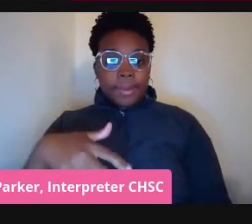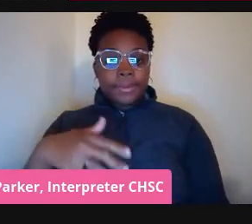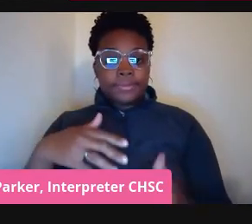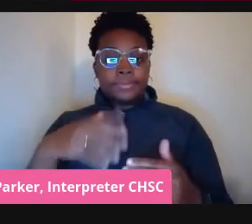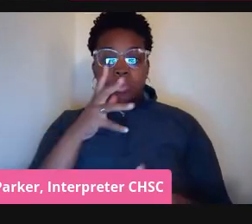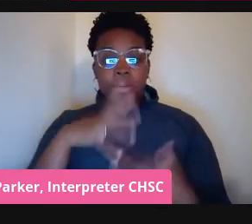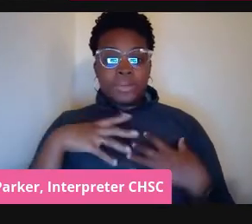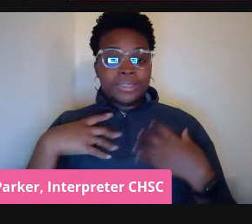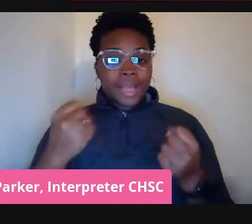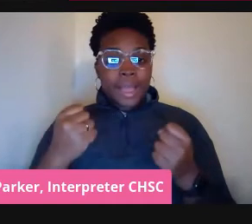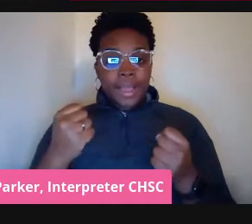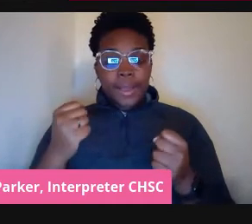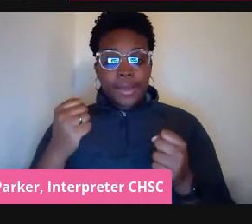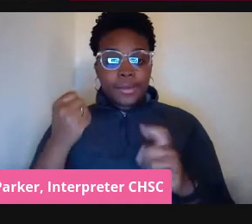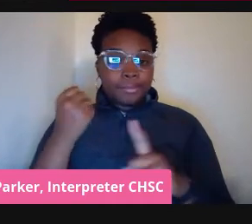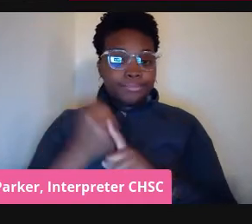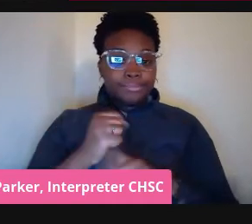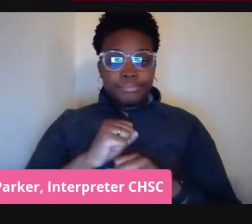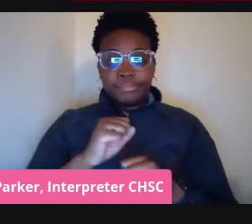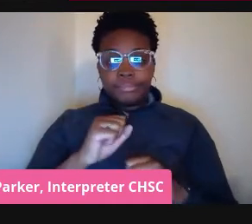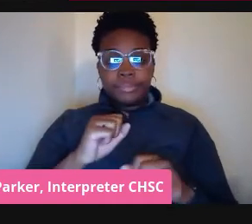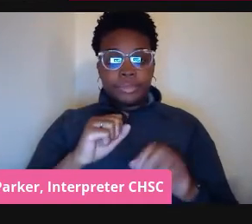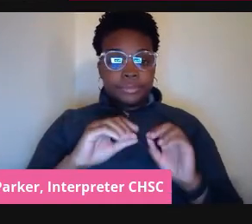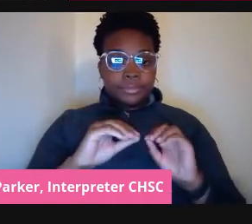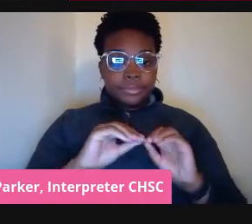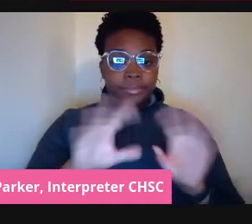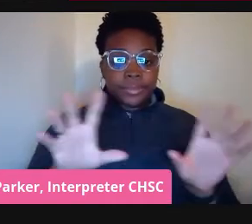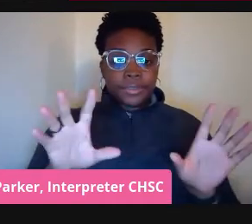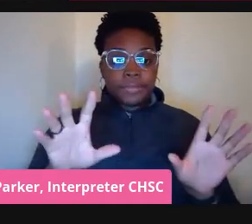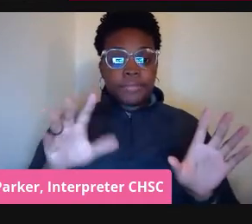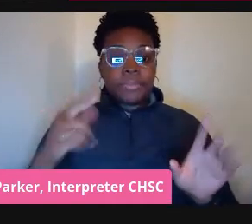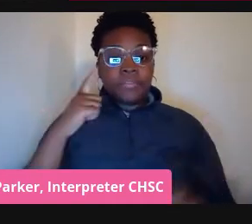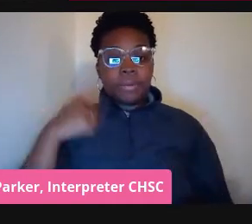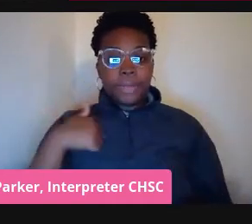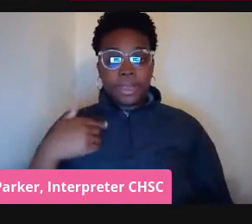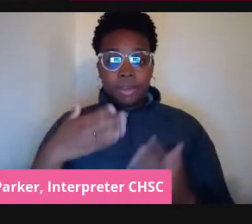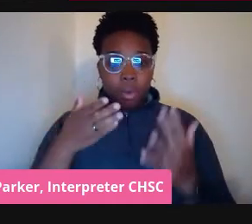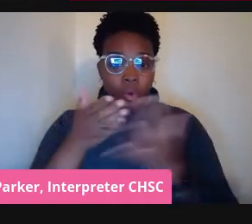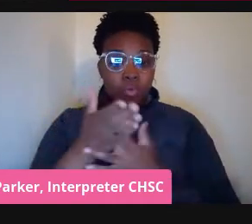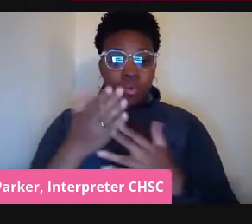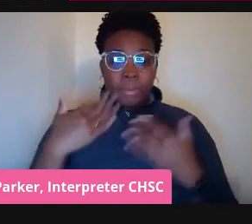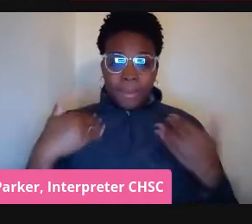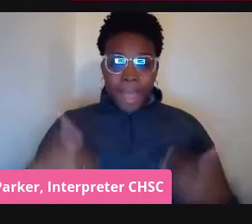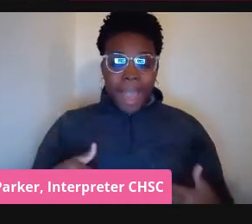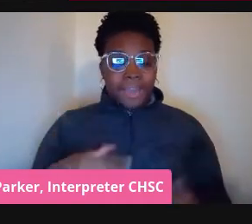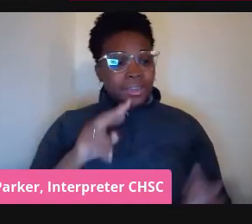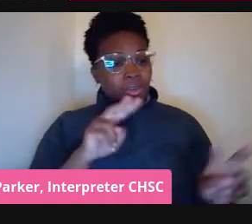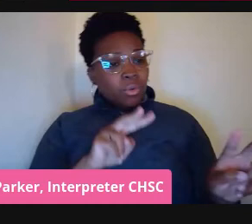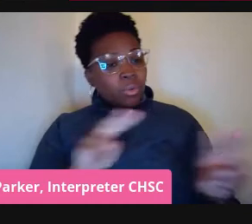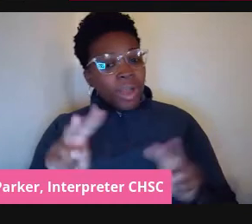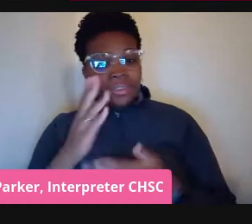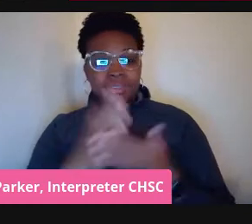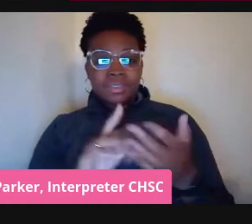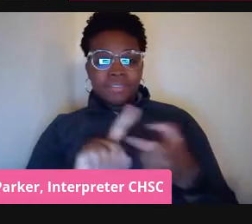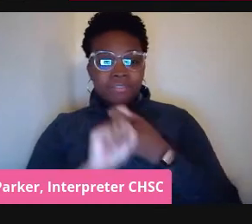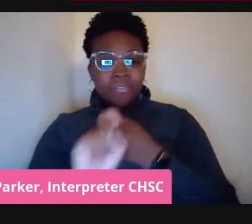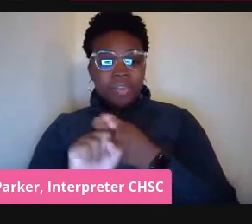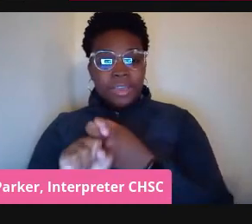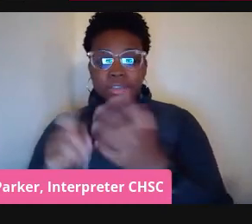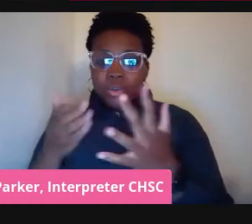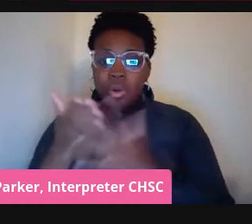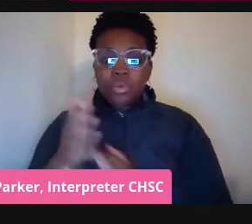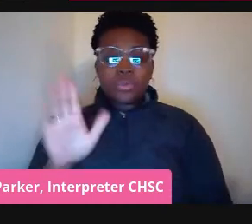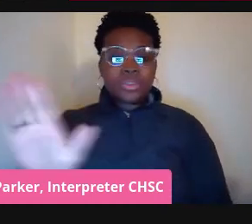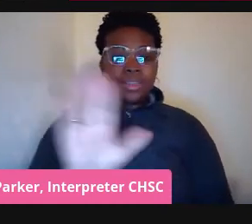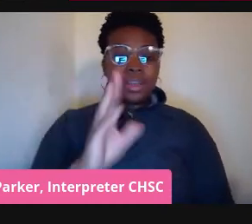I needed, for me to go through everything that I've gone through with my body, for me to watch some of my friends go through what they've